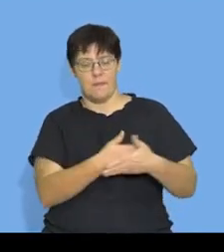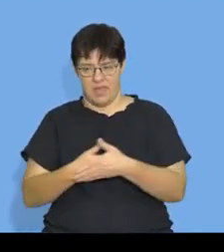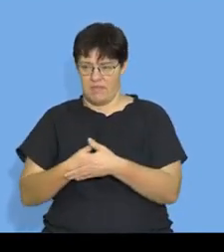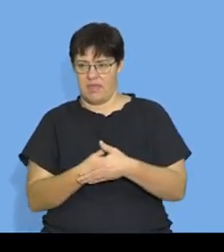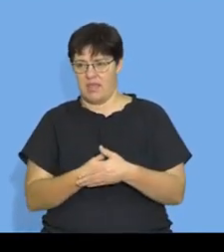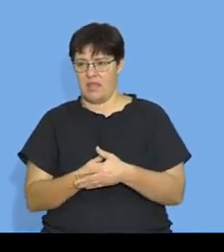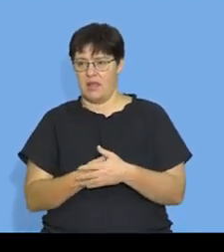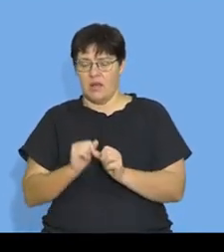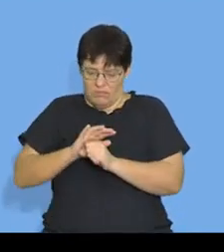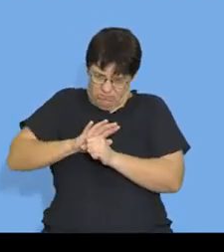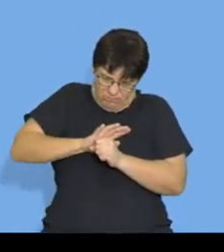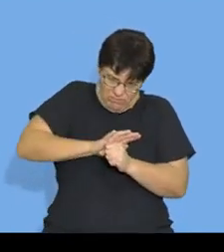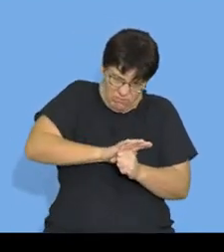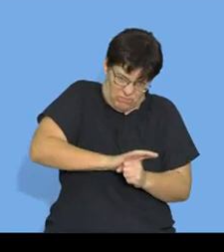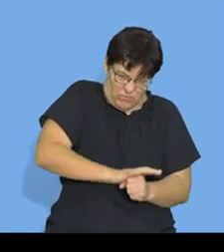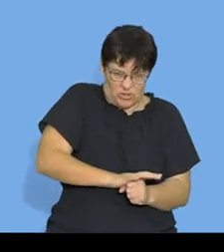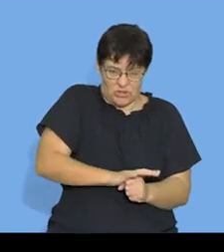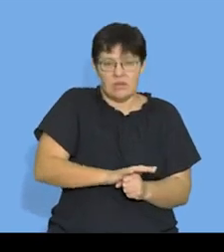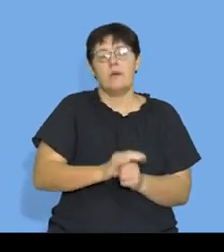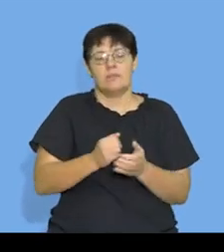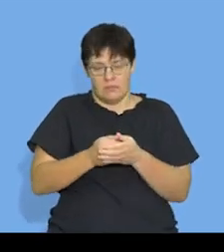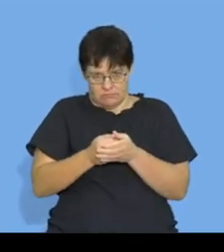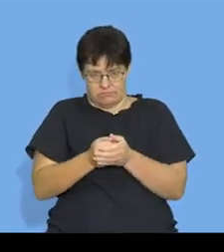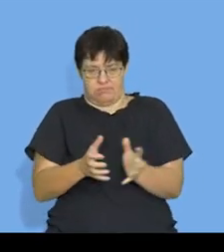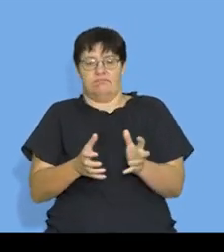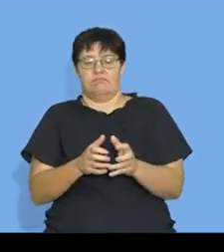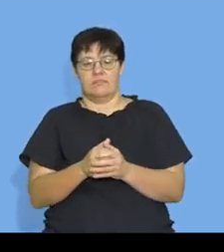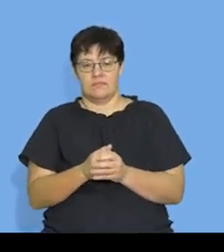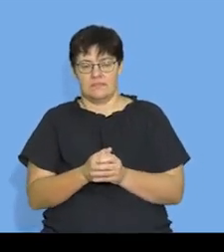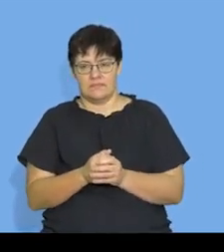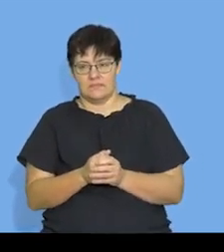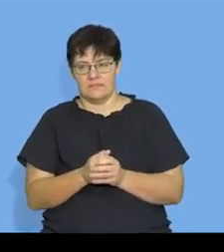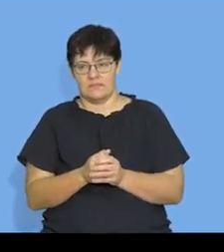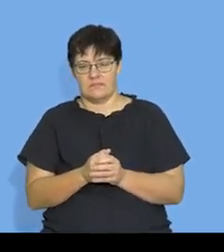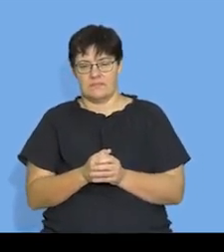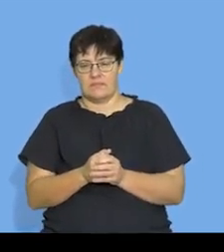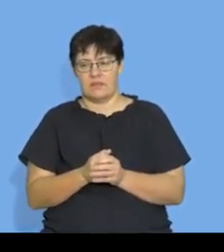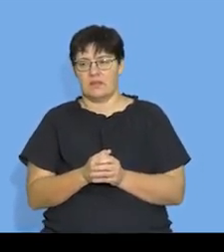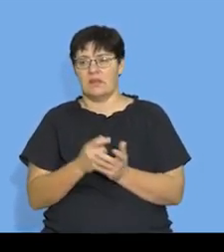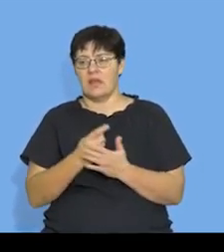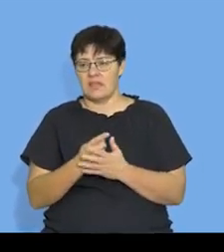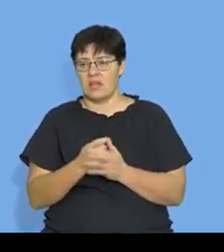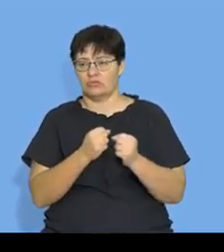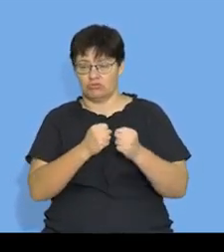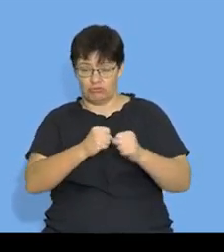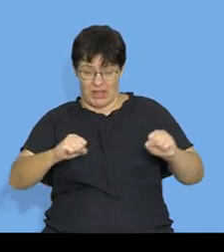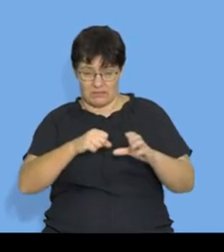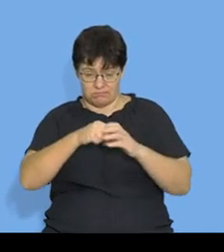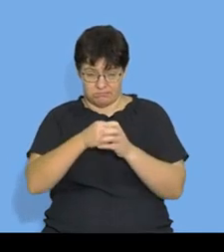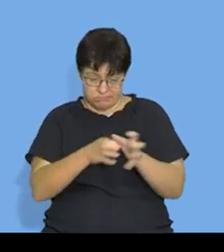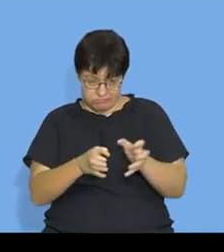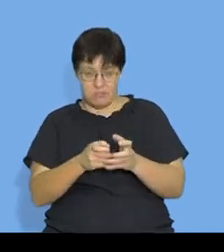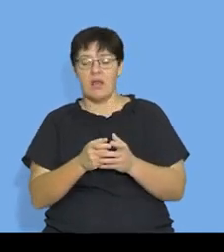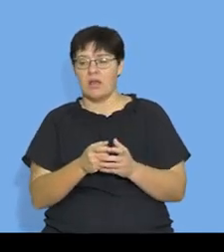the baby to push against the cervix, causing it to stretch. So that causes the cervix to stretch, and the stretching of the cervix